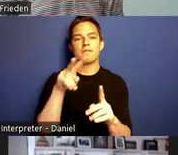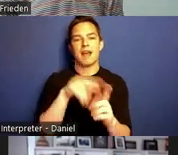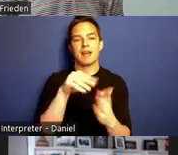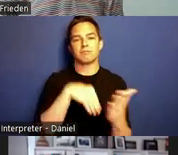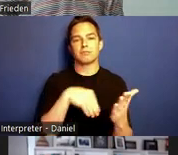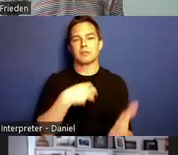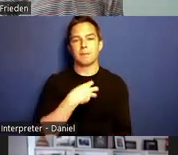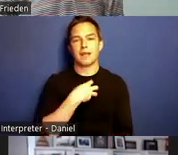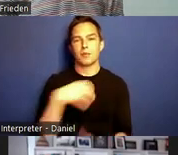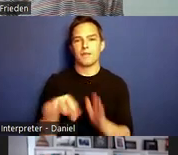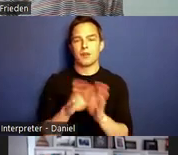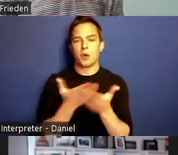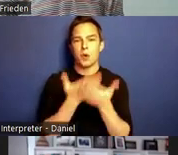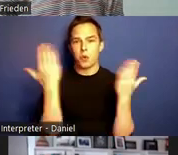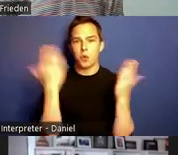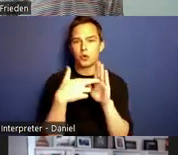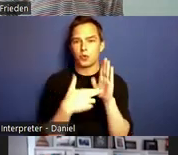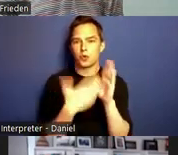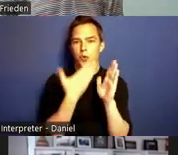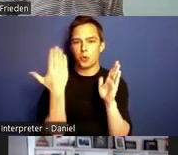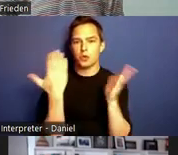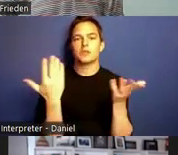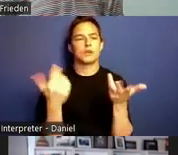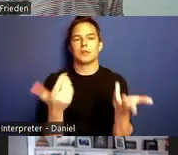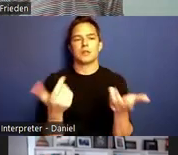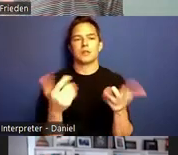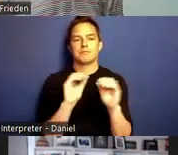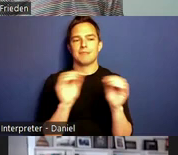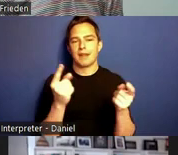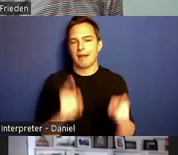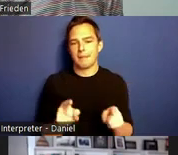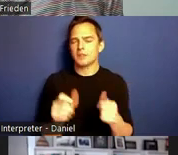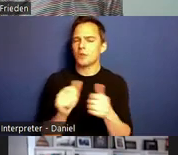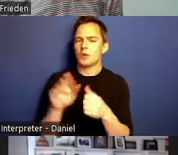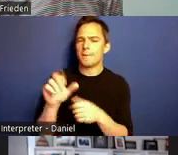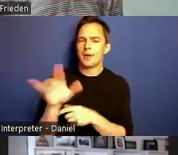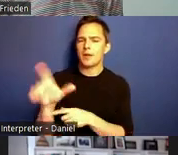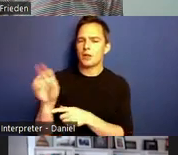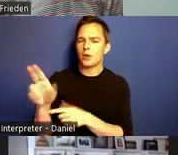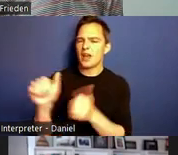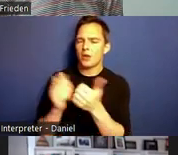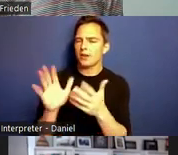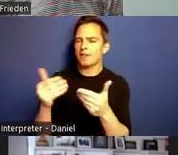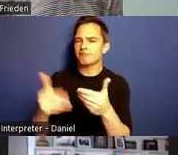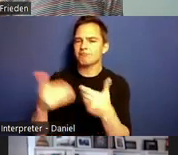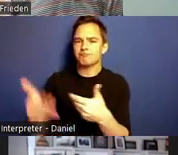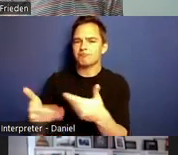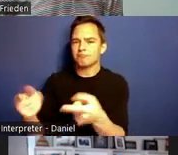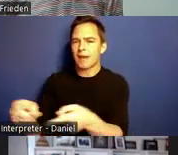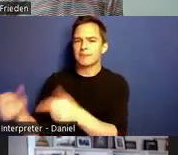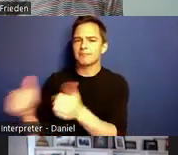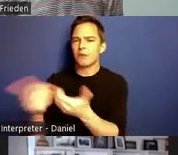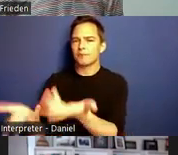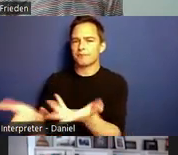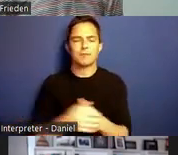were no rules. So nothing happened. Mary Lou, how did that come about? Well,